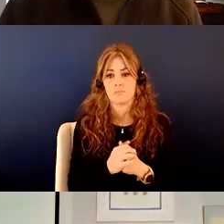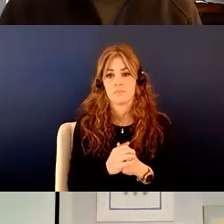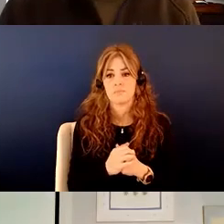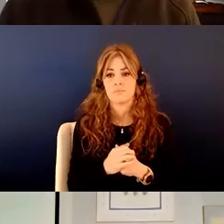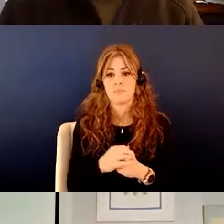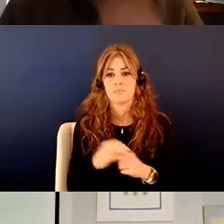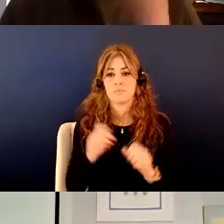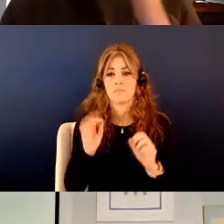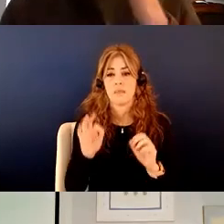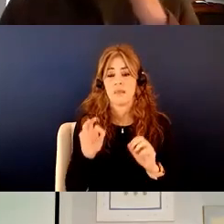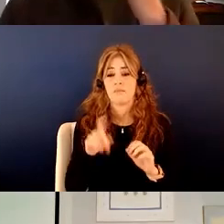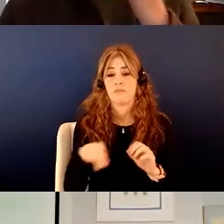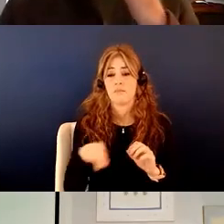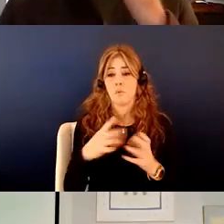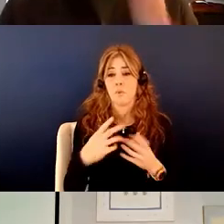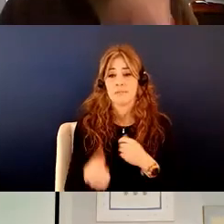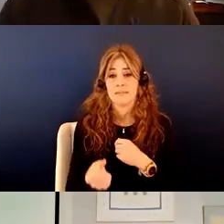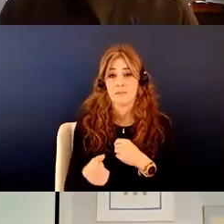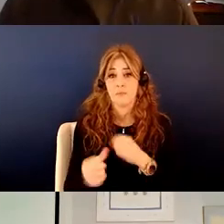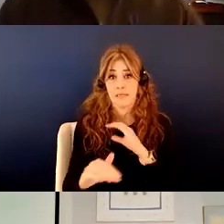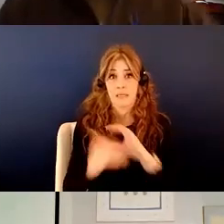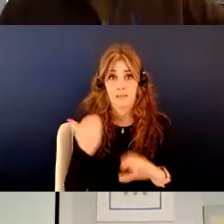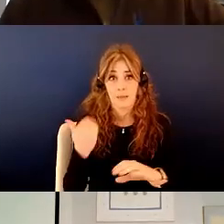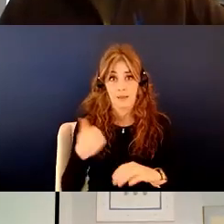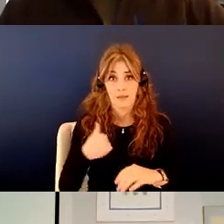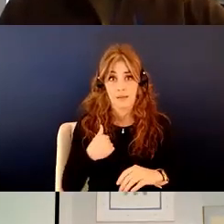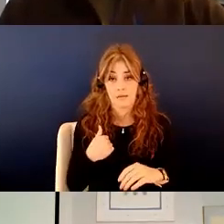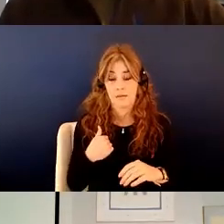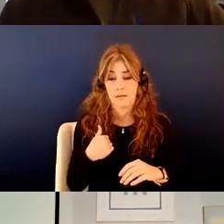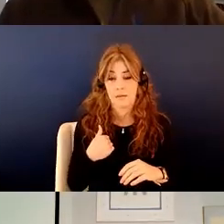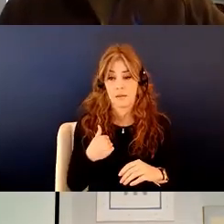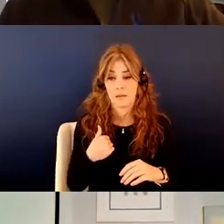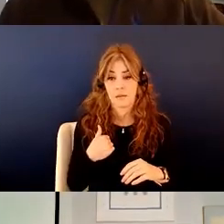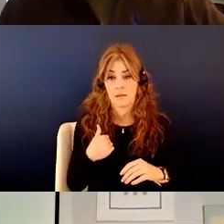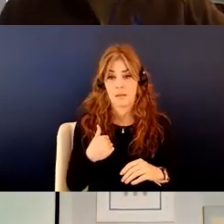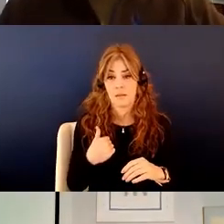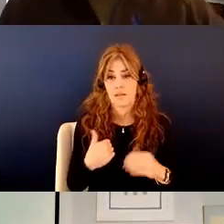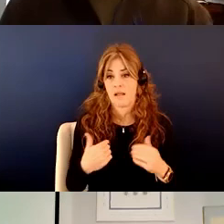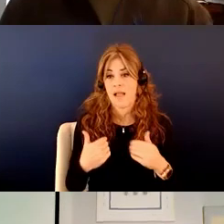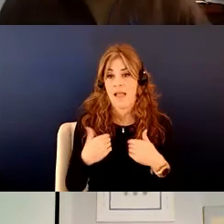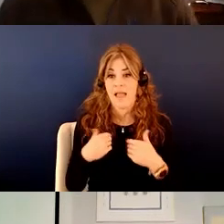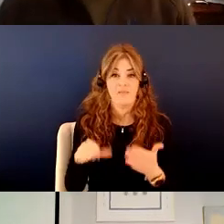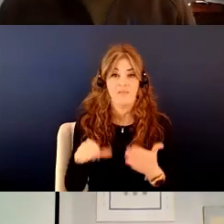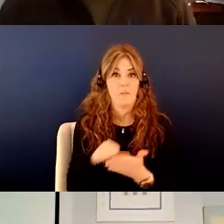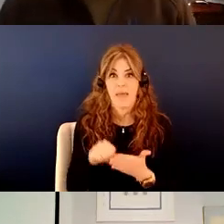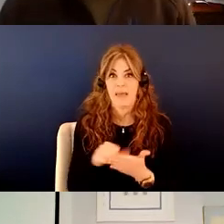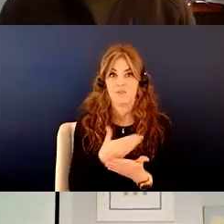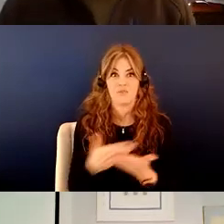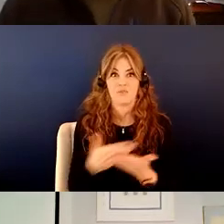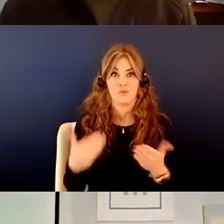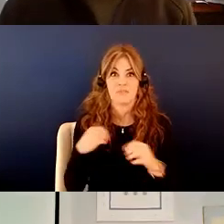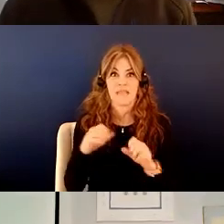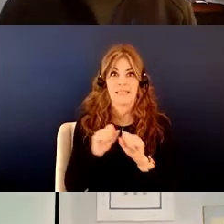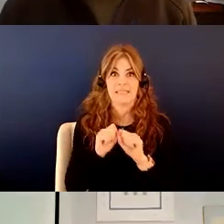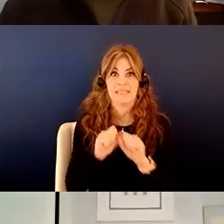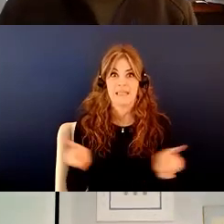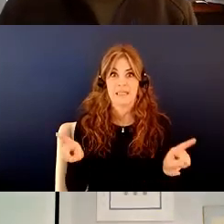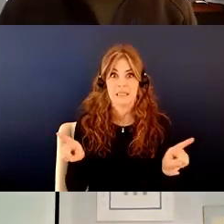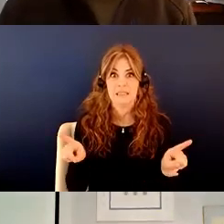Quickly, if you want to send me an email, I have at least a page of resources I can send out to